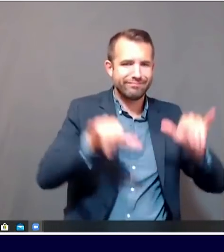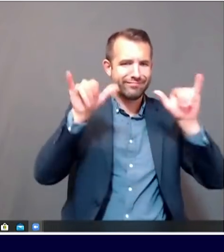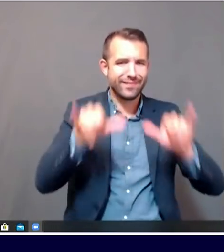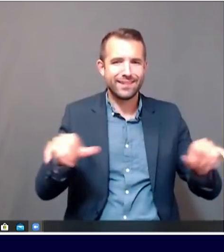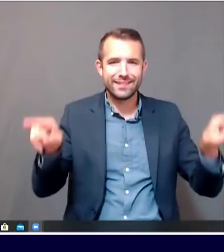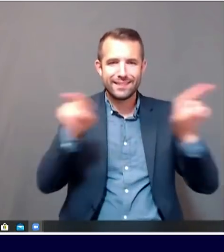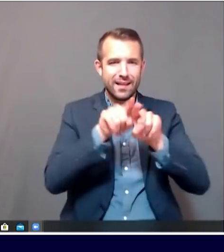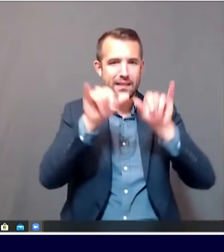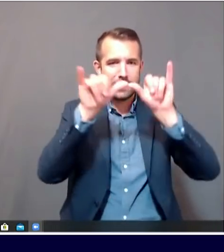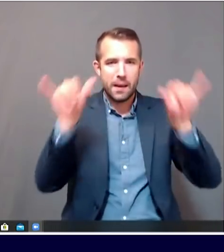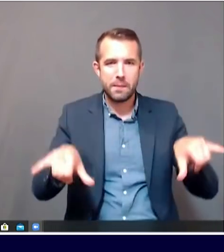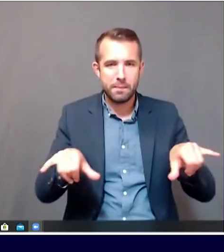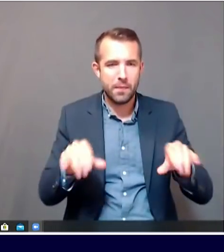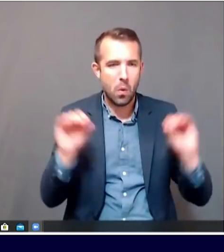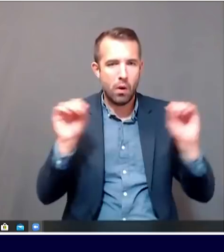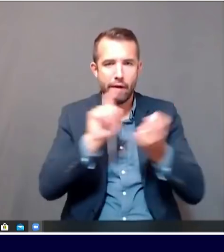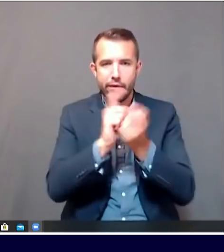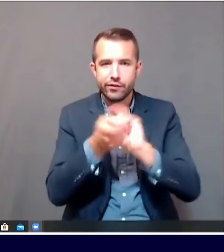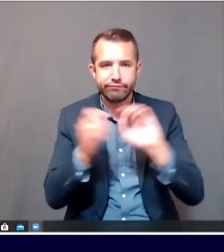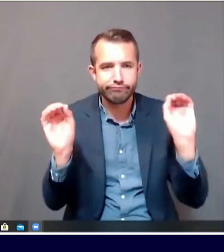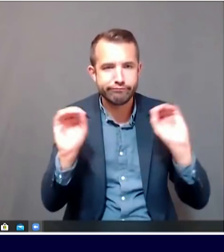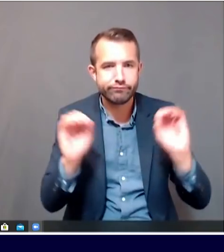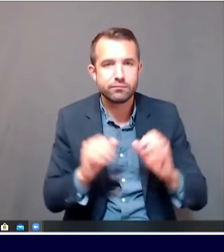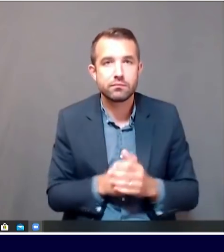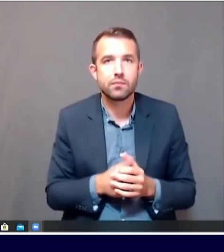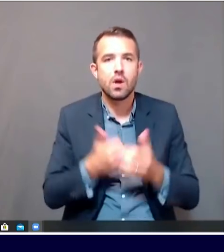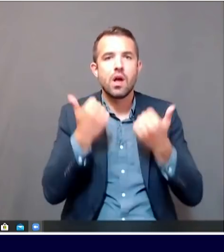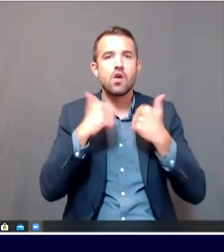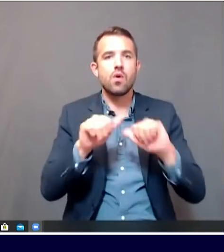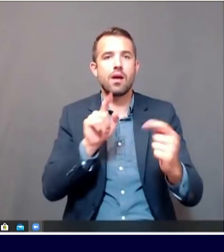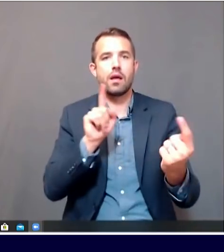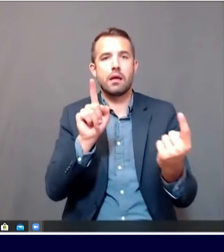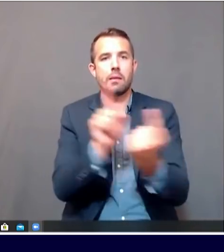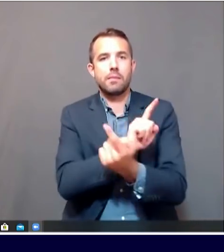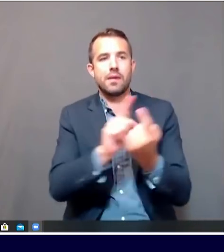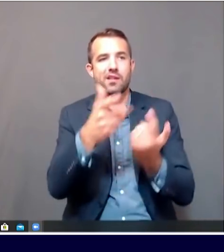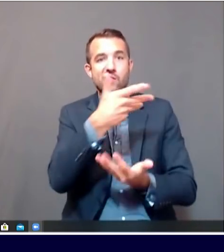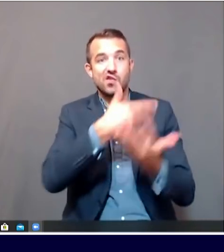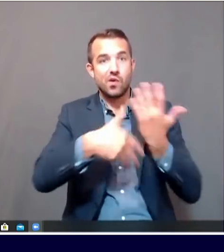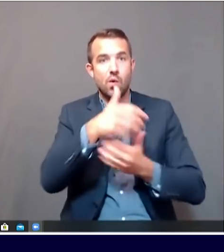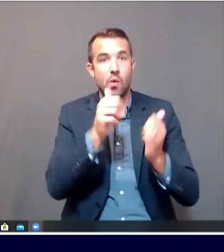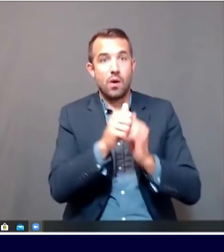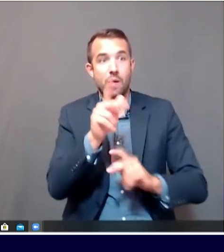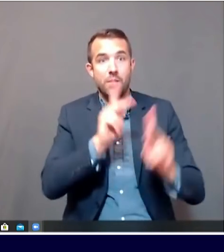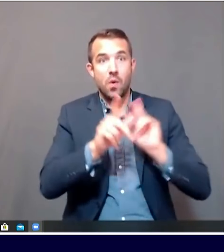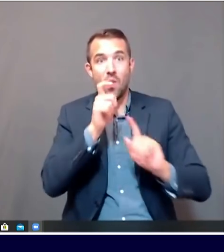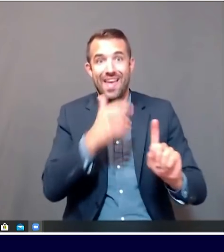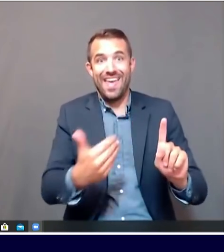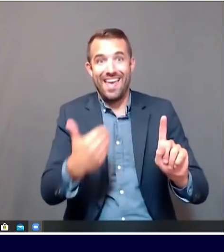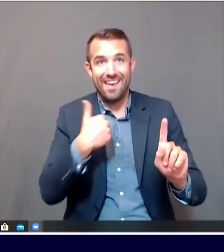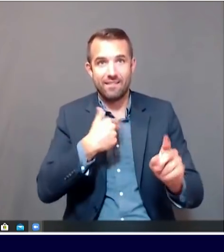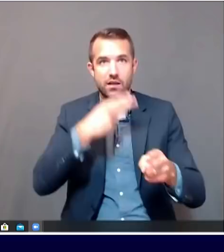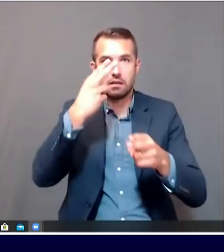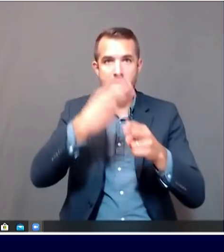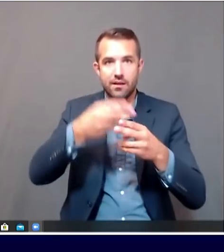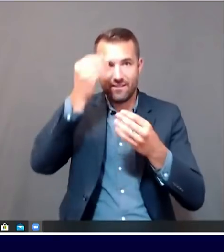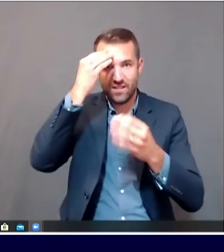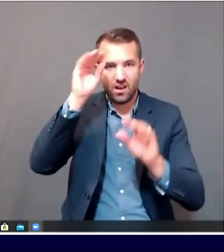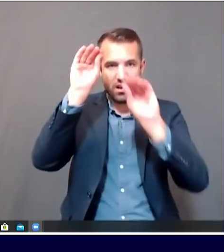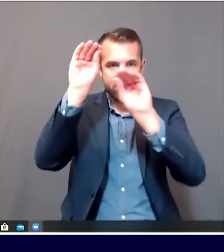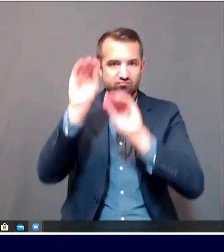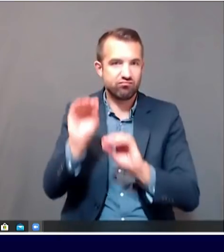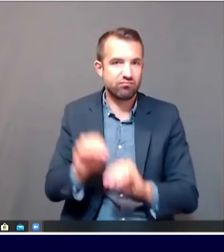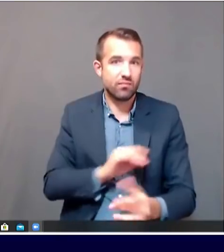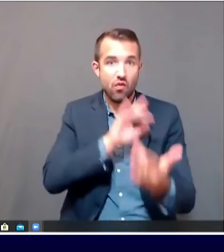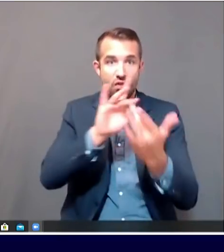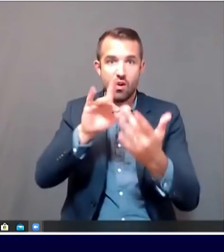that individuals who have been close contacts with confirmed cases are enrolled, that they're provided symptom monitoring, and in the event that